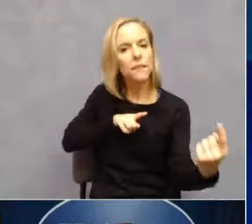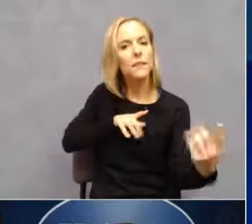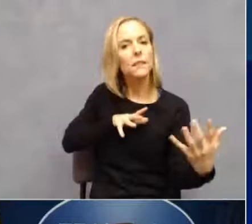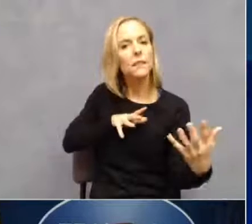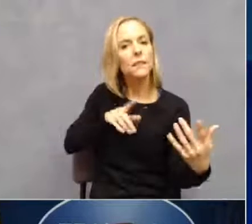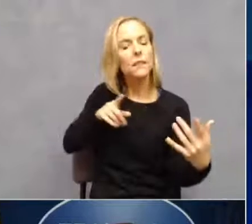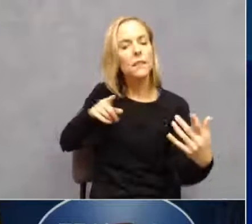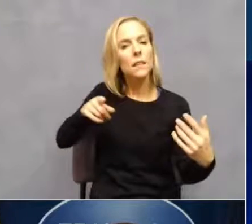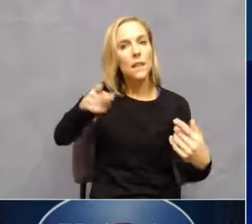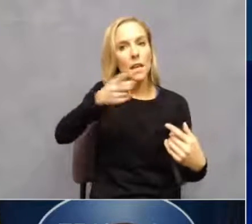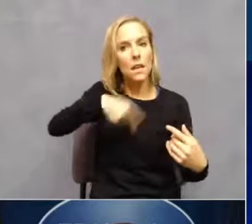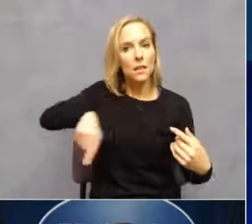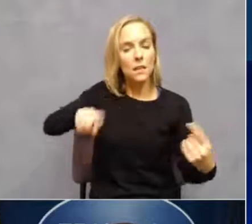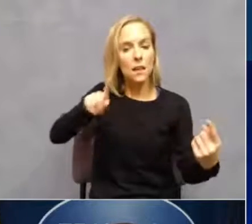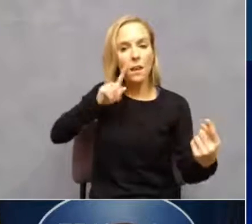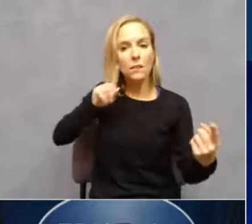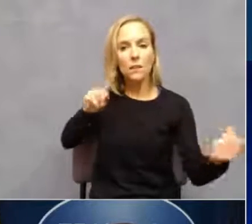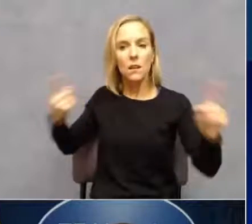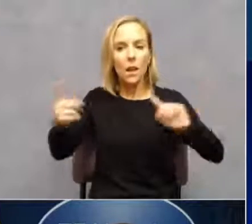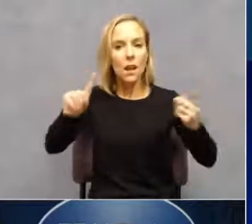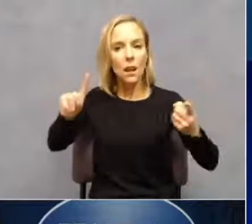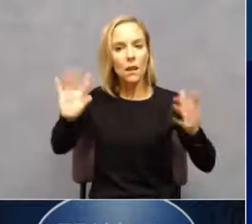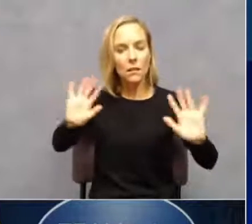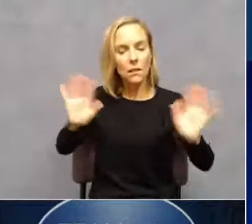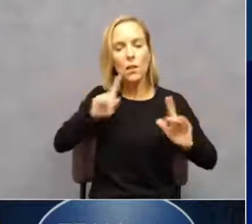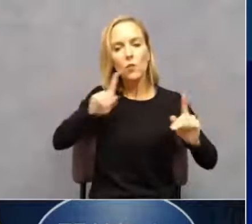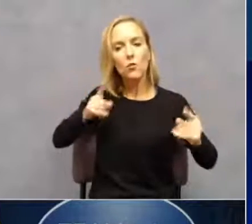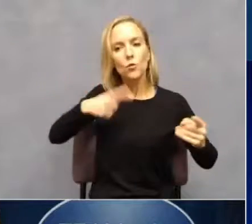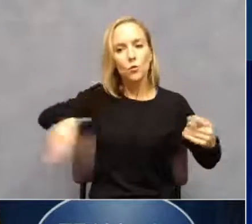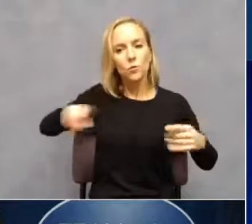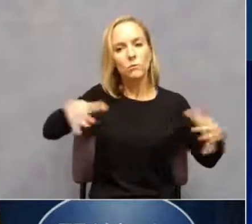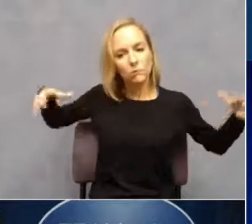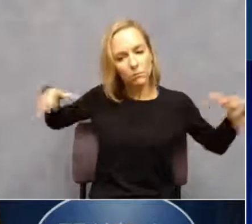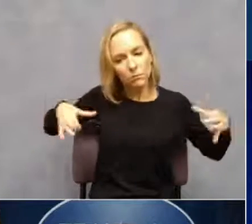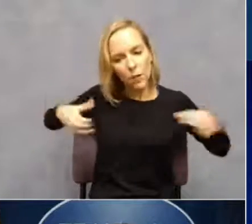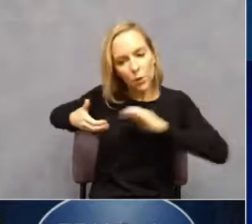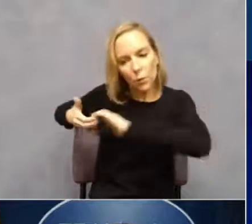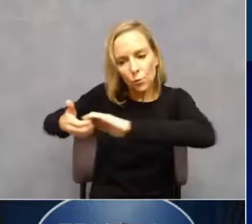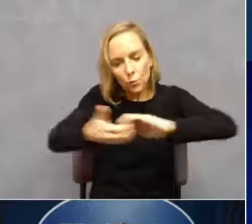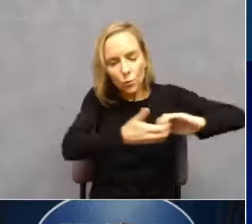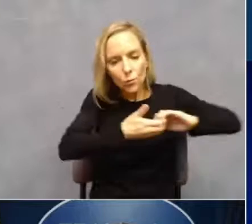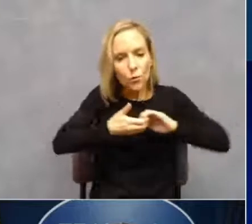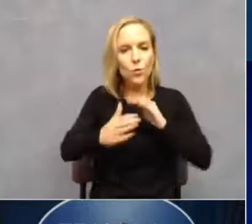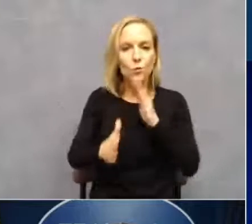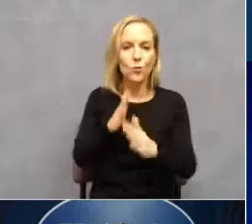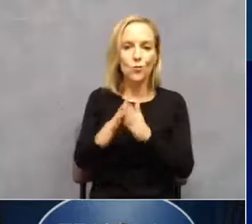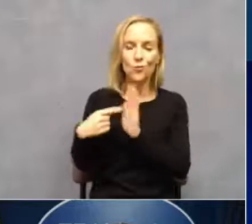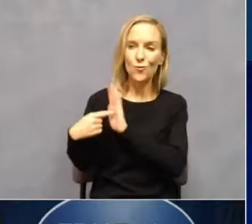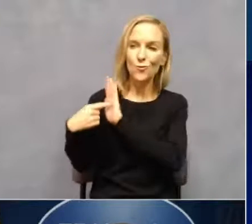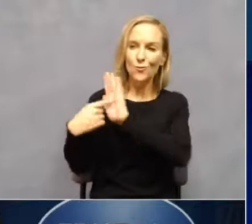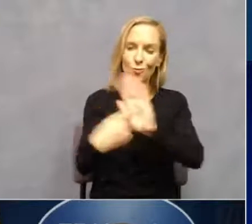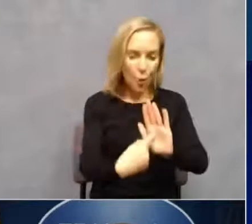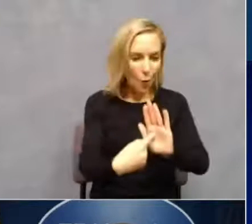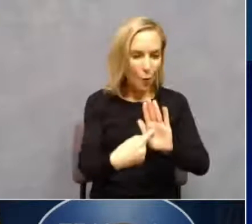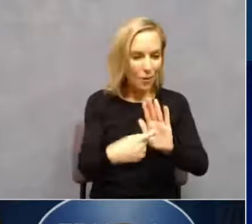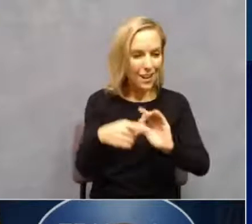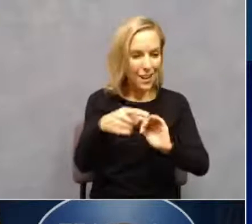together as a community. Let's show everyone else the support that you showed